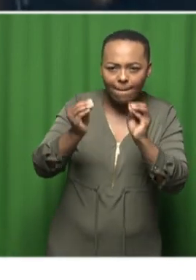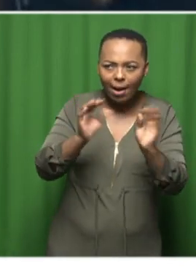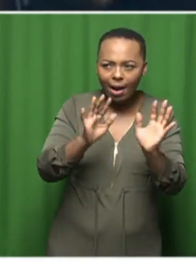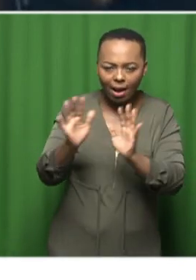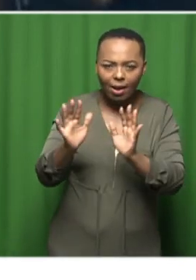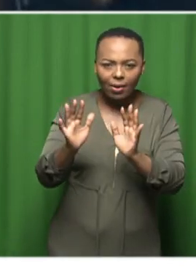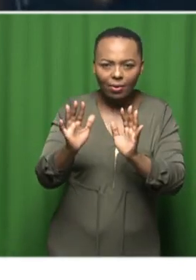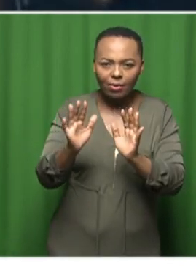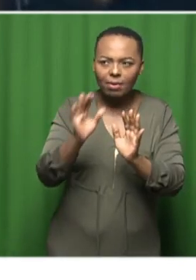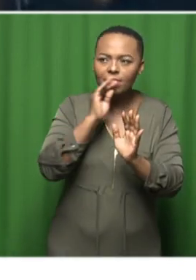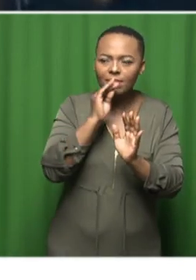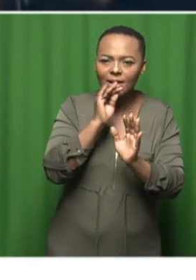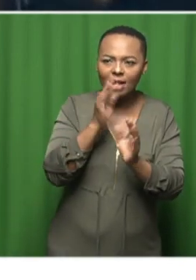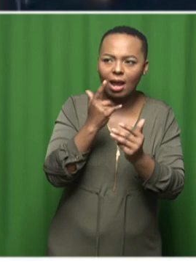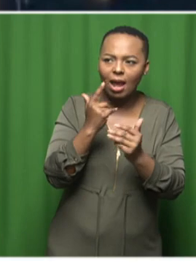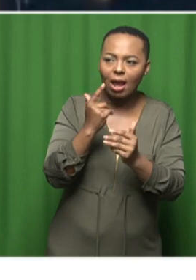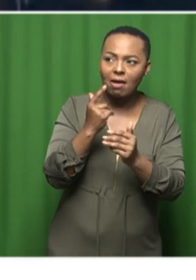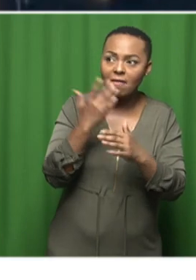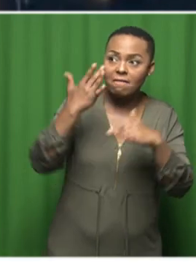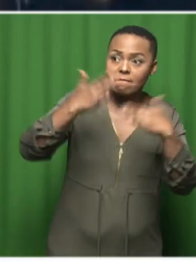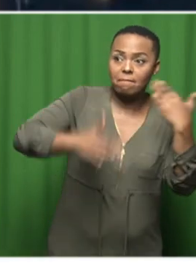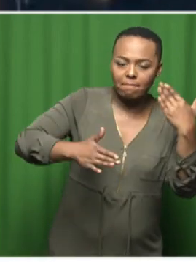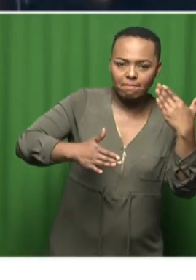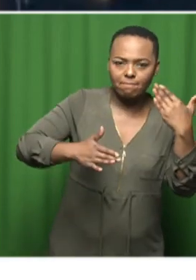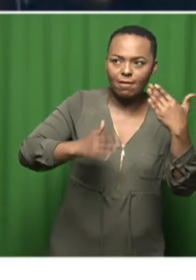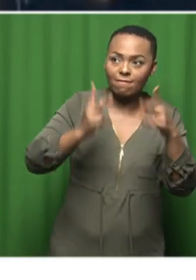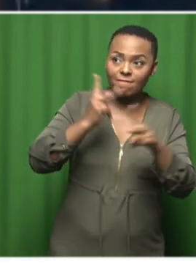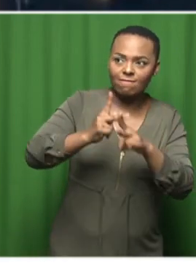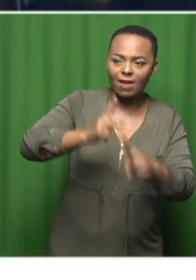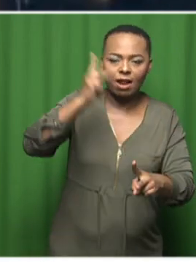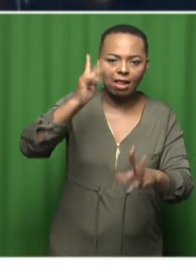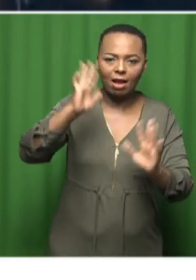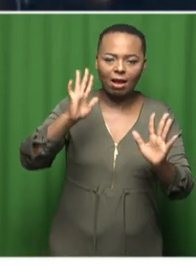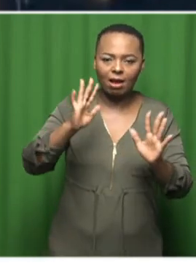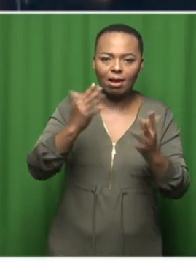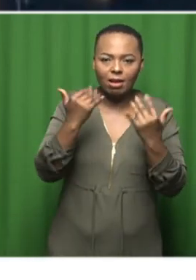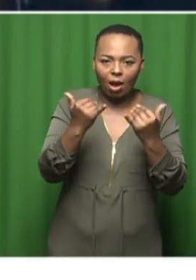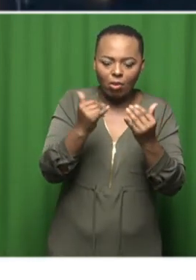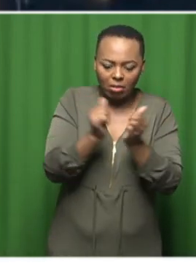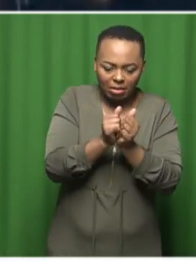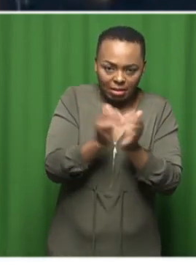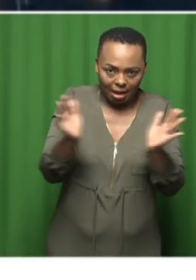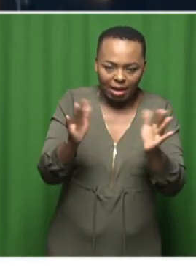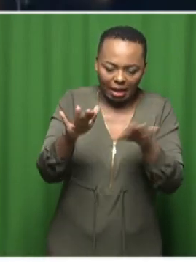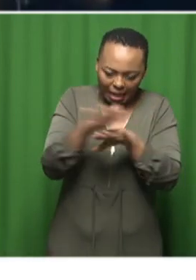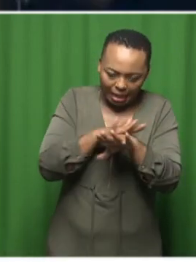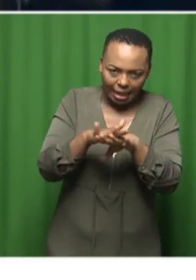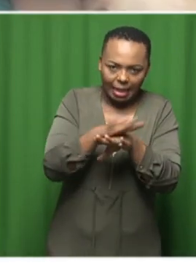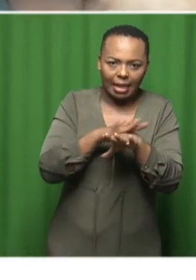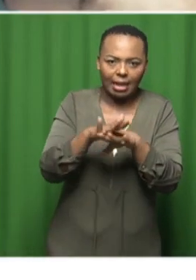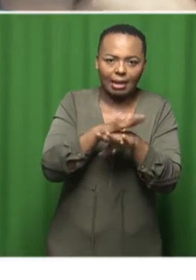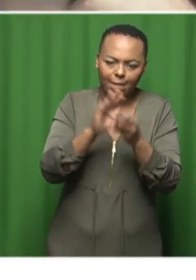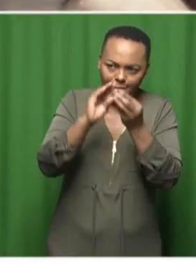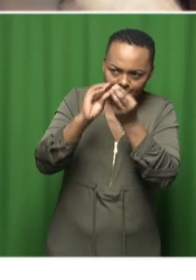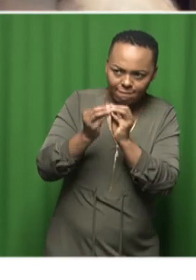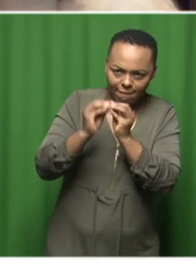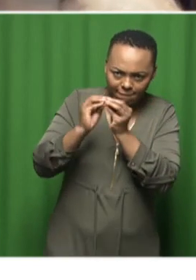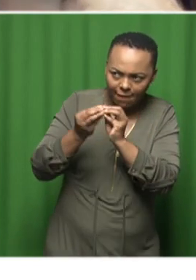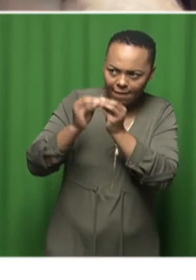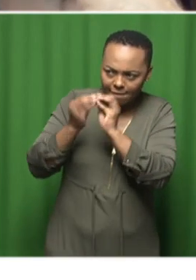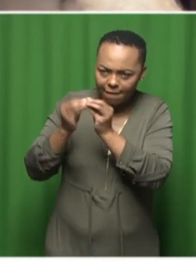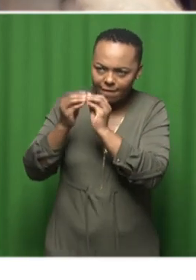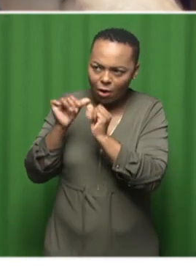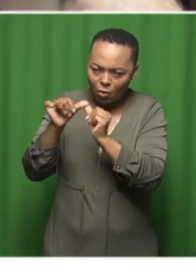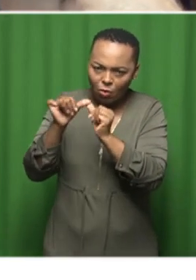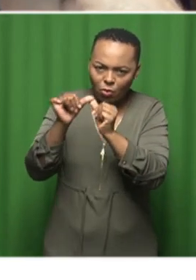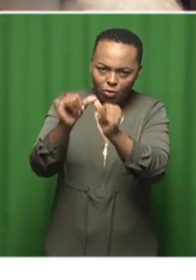We're not, this is not the end of it. We're still growing. We're still continually creating. Mm-hmm. Yeah.